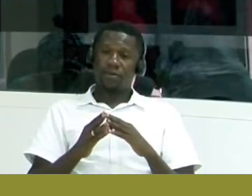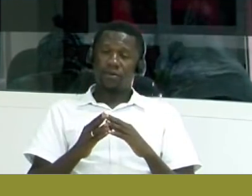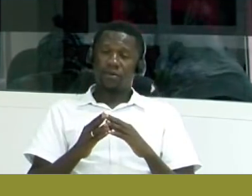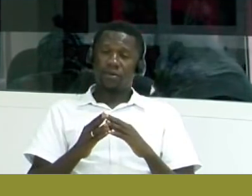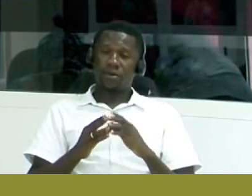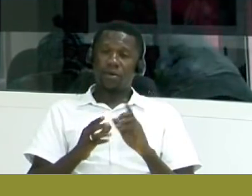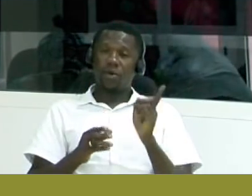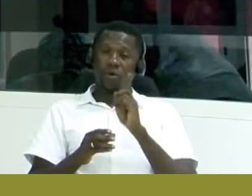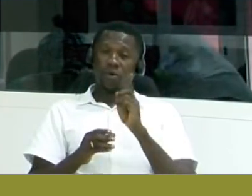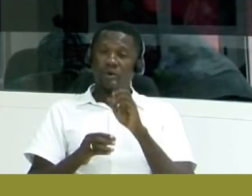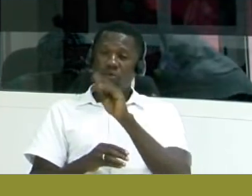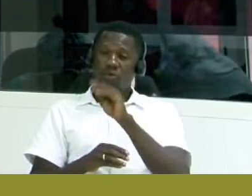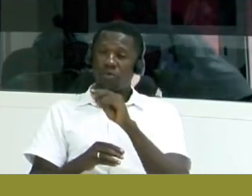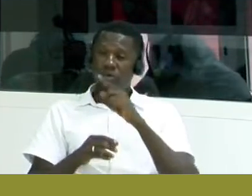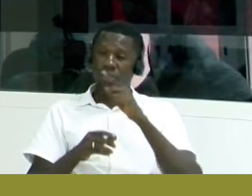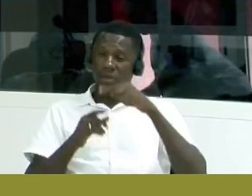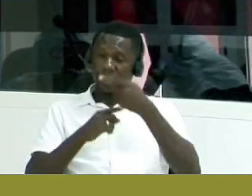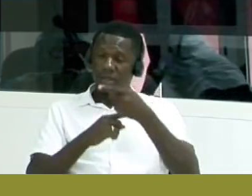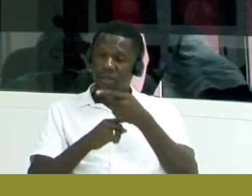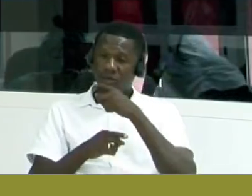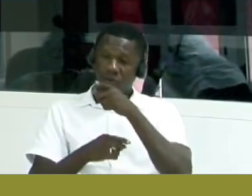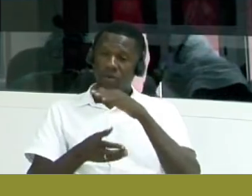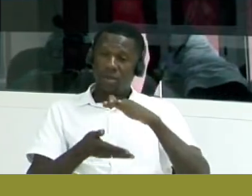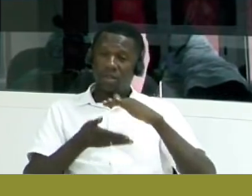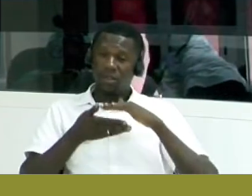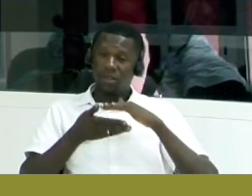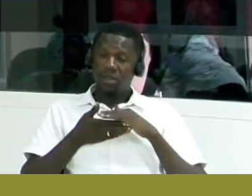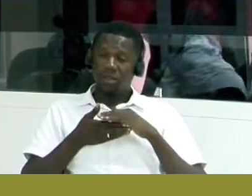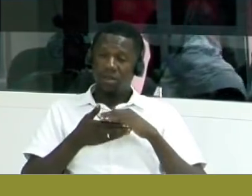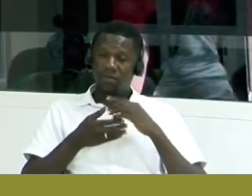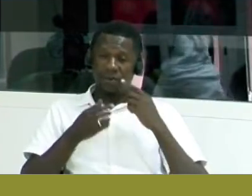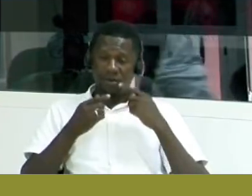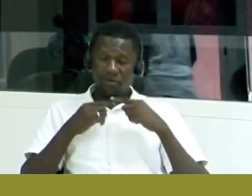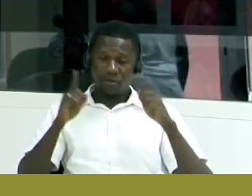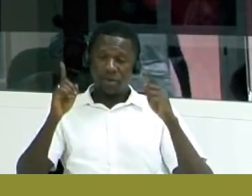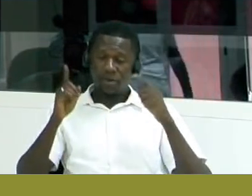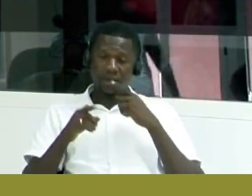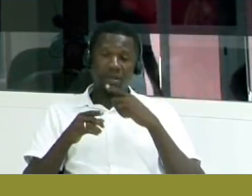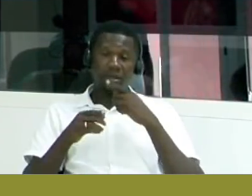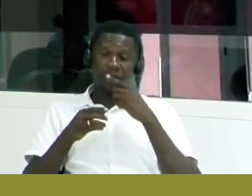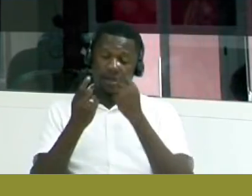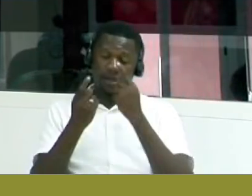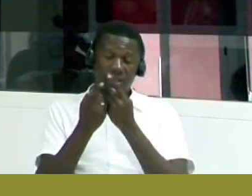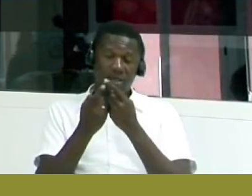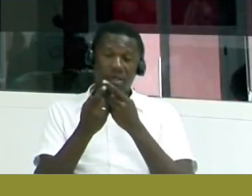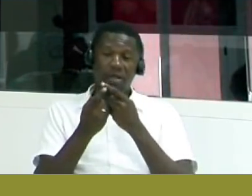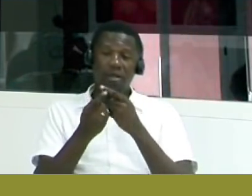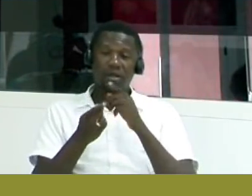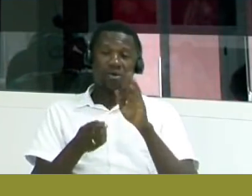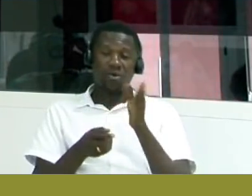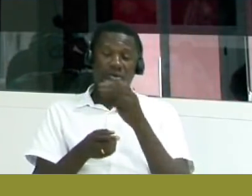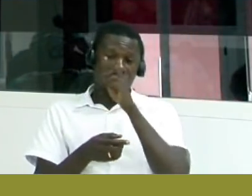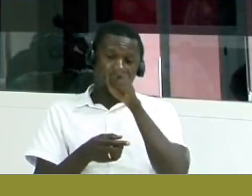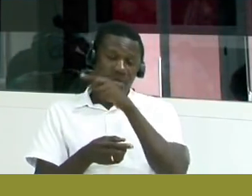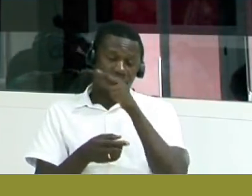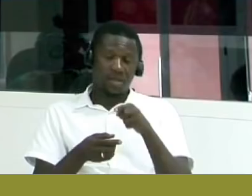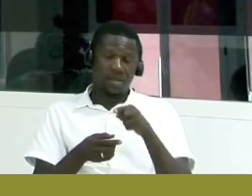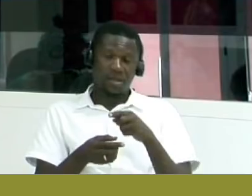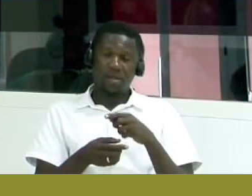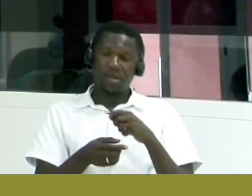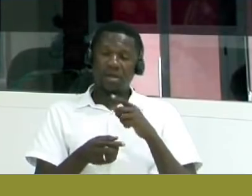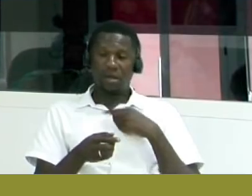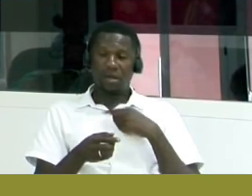what did you do next? You received information that this thing has gone bad. There are